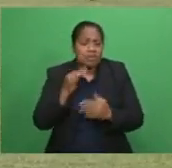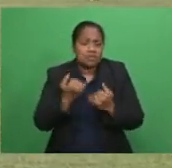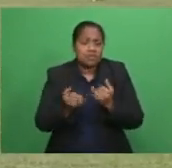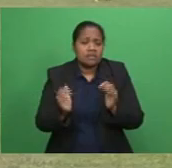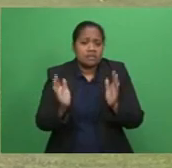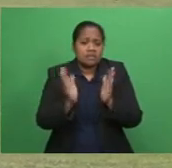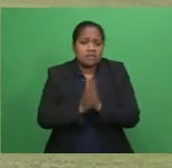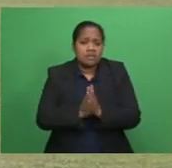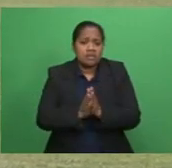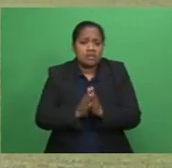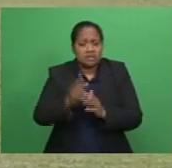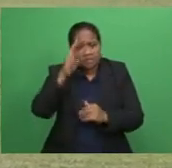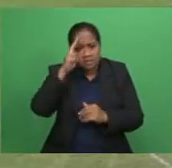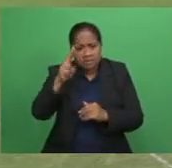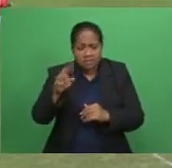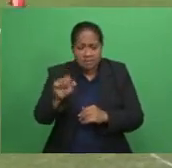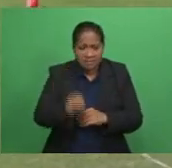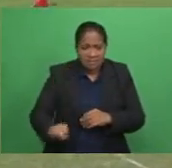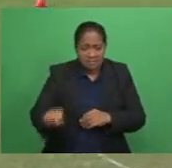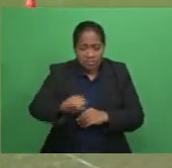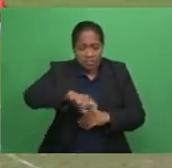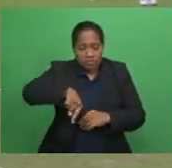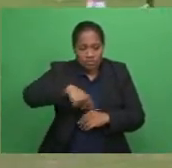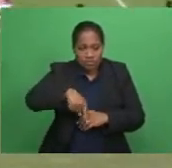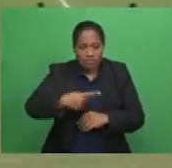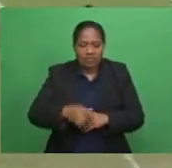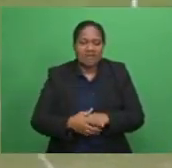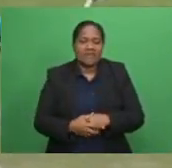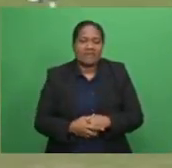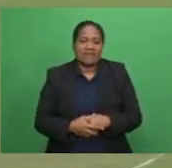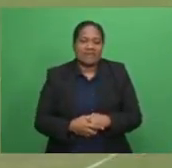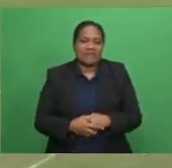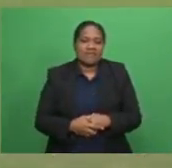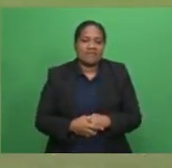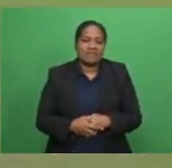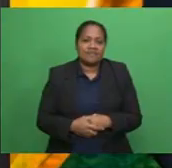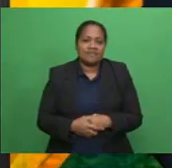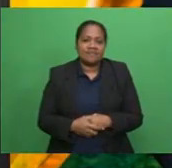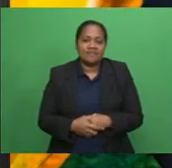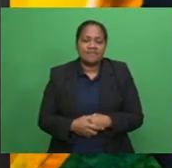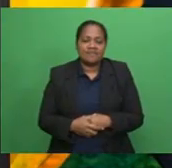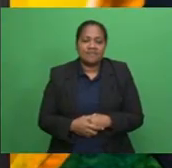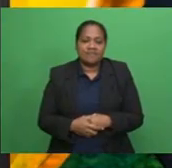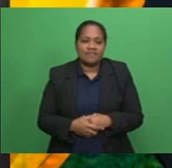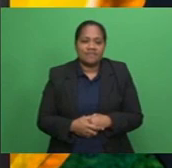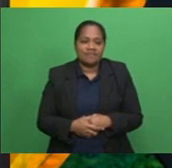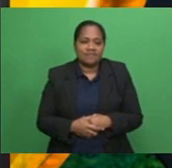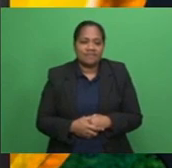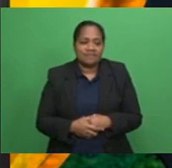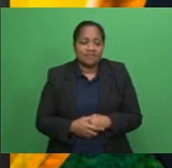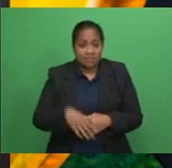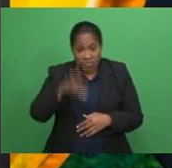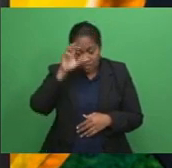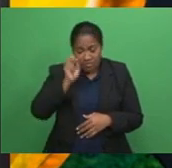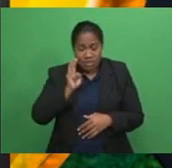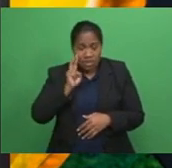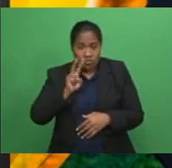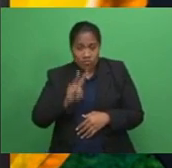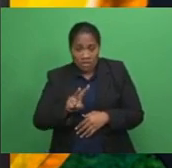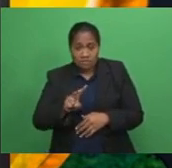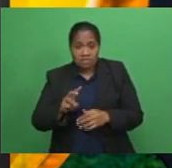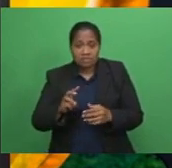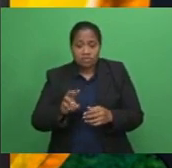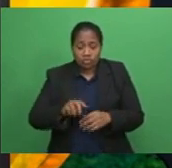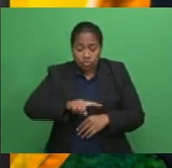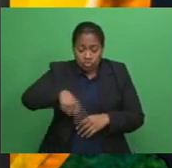ANZ Stadium in Suva. Carlene Tavi, FBC Sports. Remember, you can watch the match between Suva and